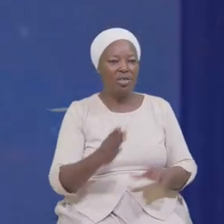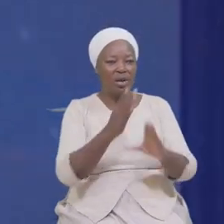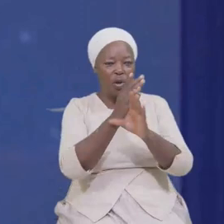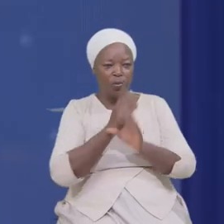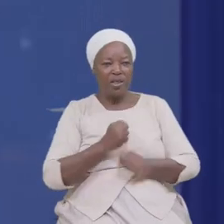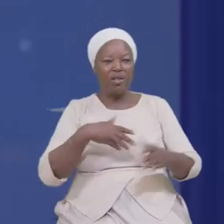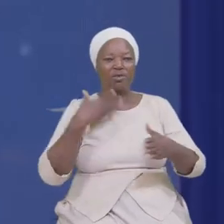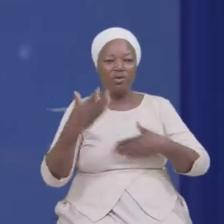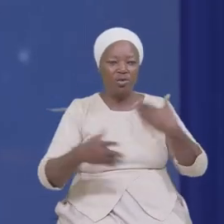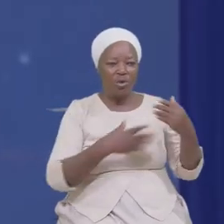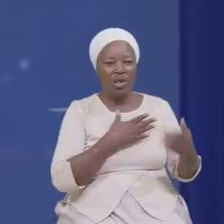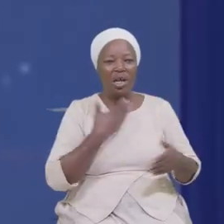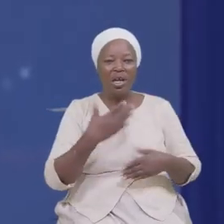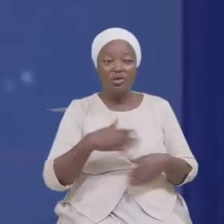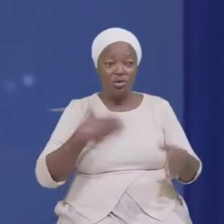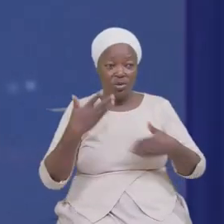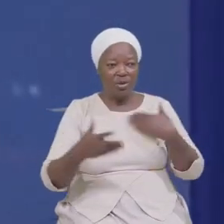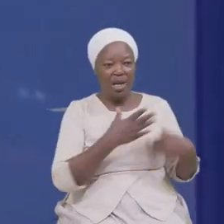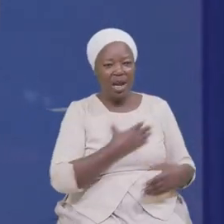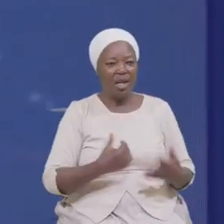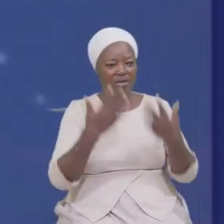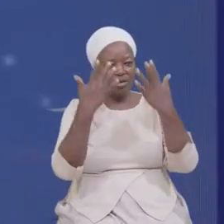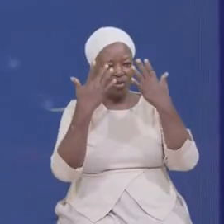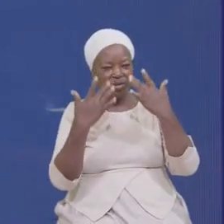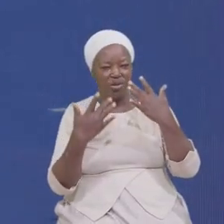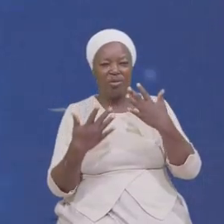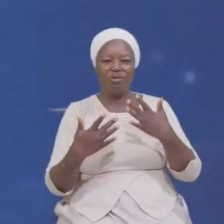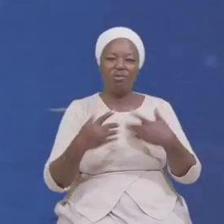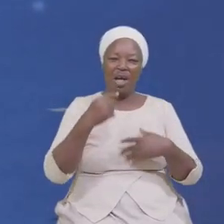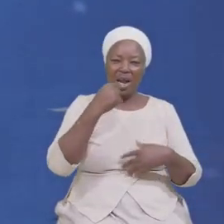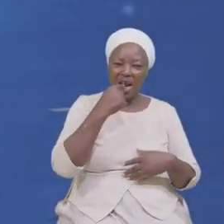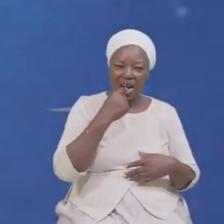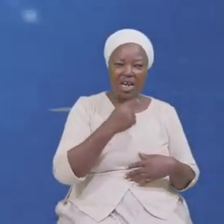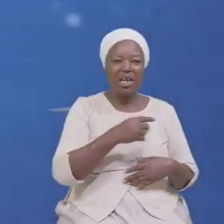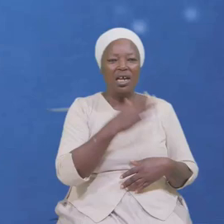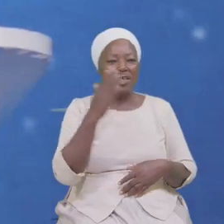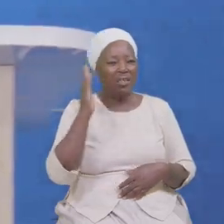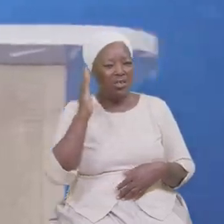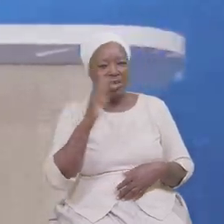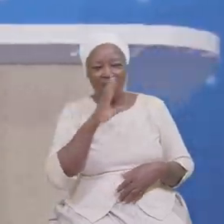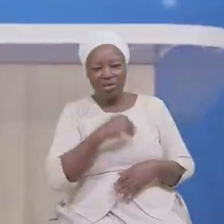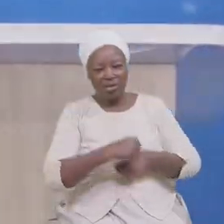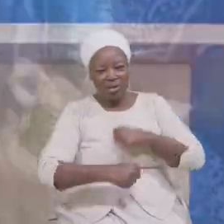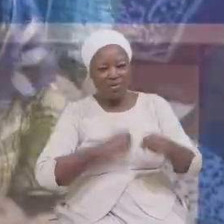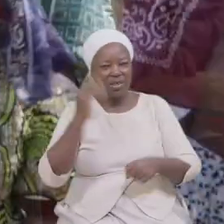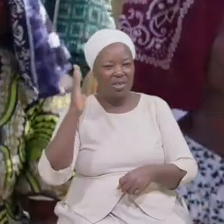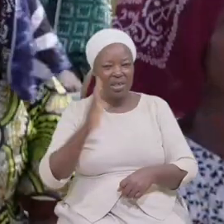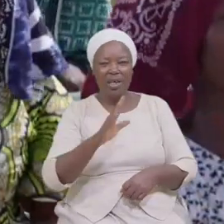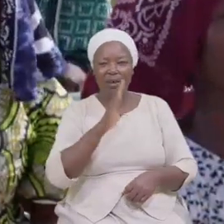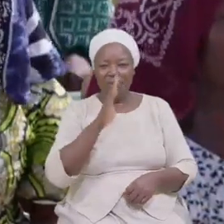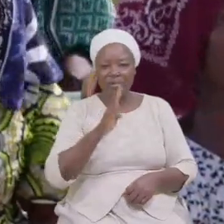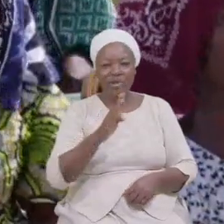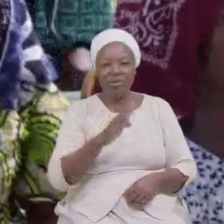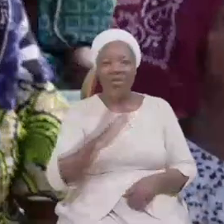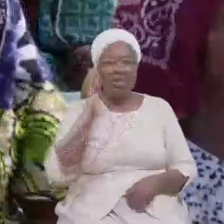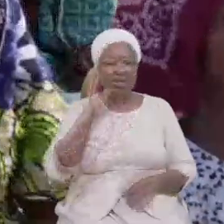joy and gladness, and sorrow and sighing and suffering shall flee away. Yeah.